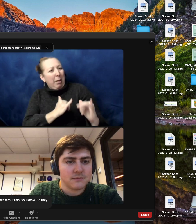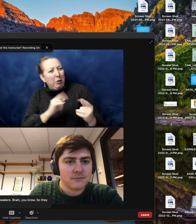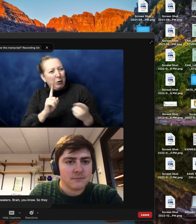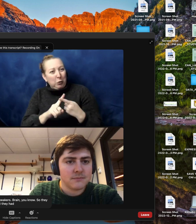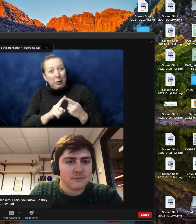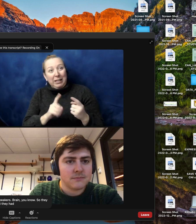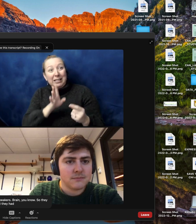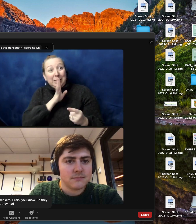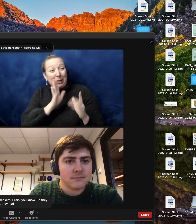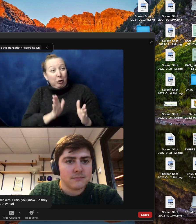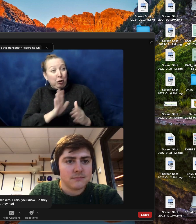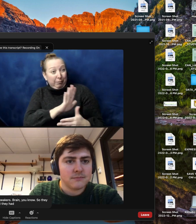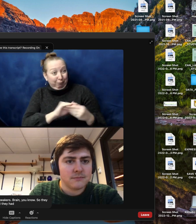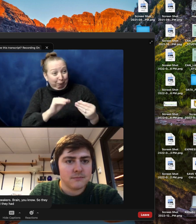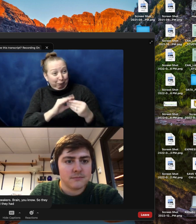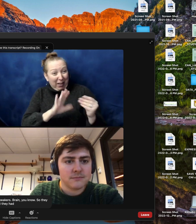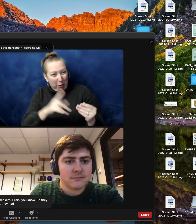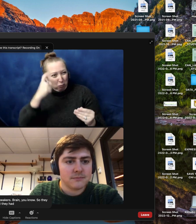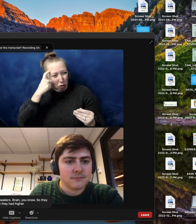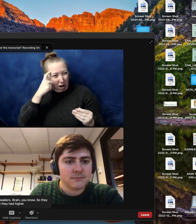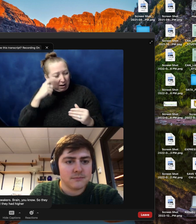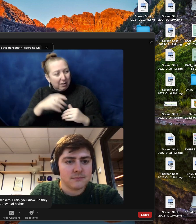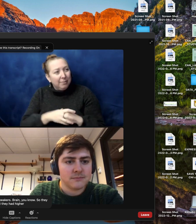they had higher